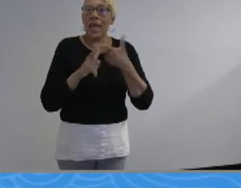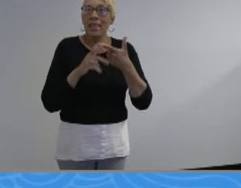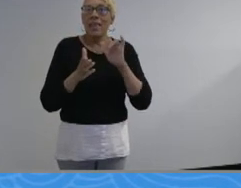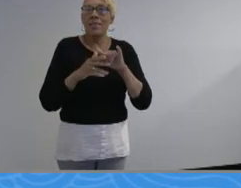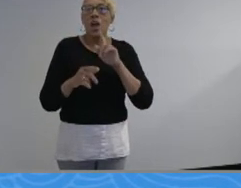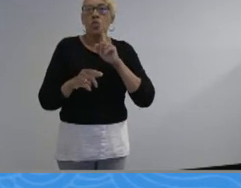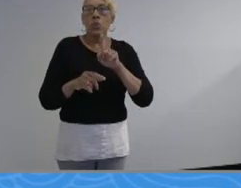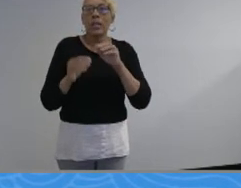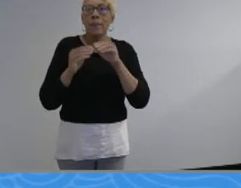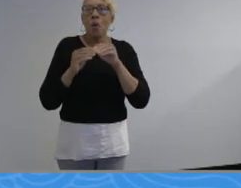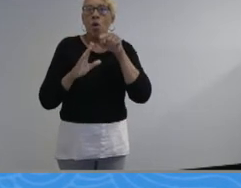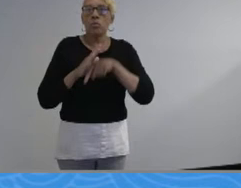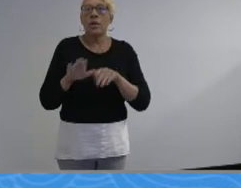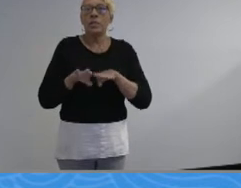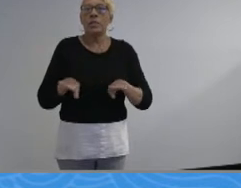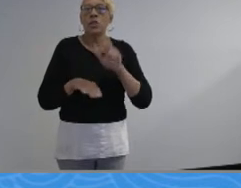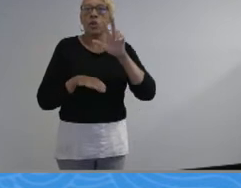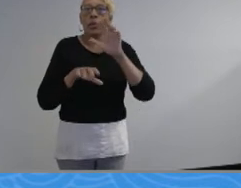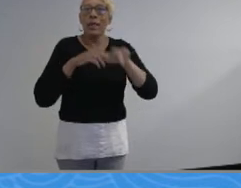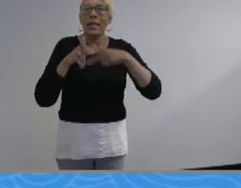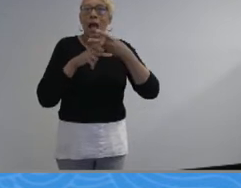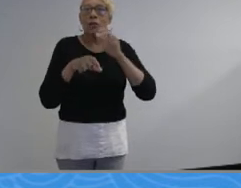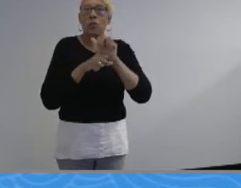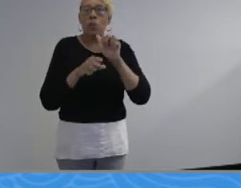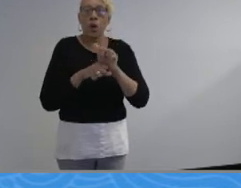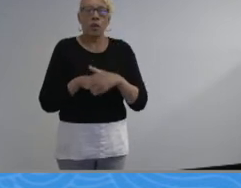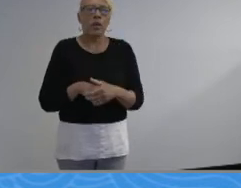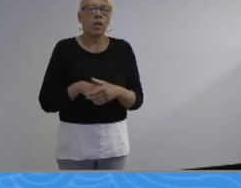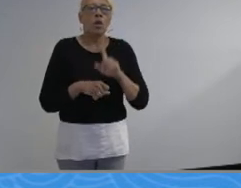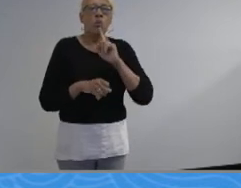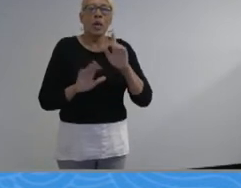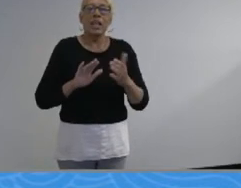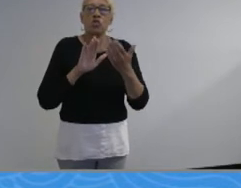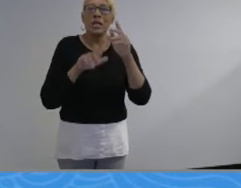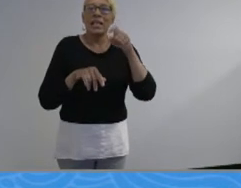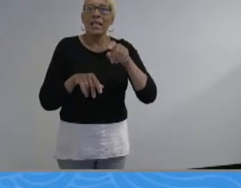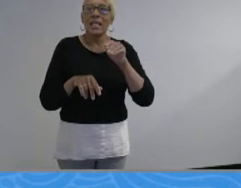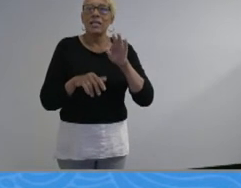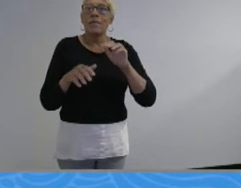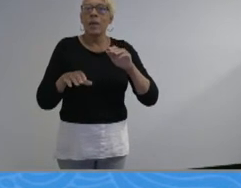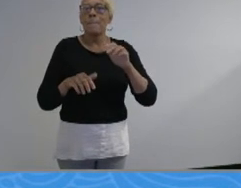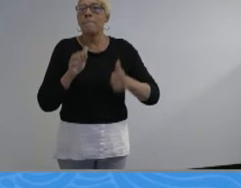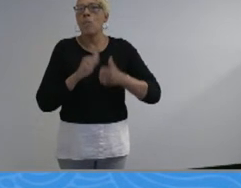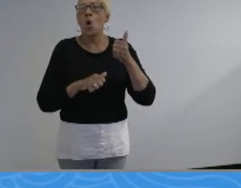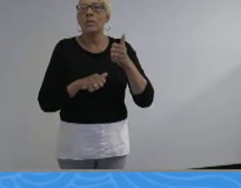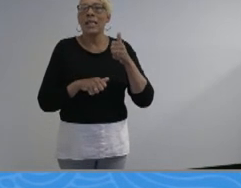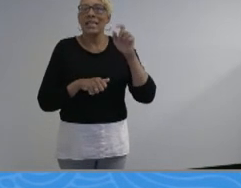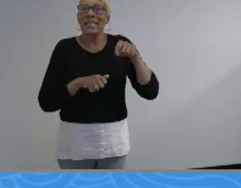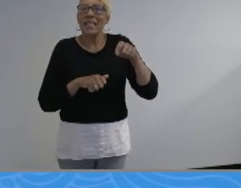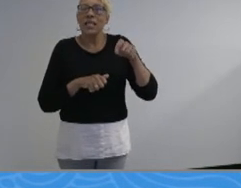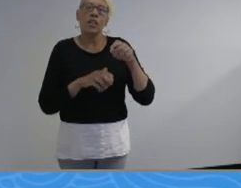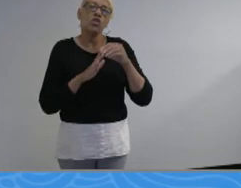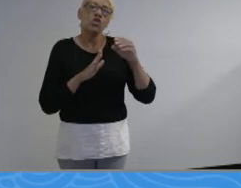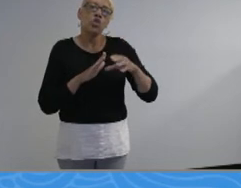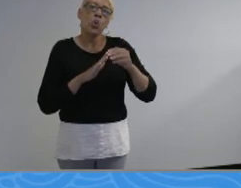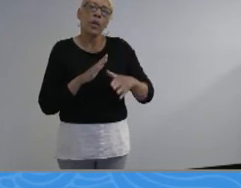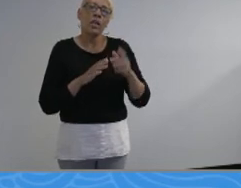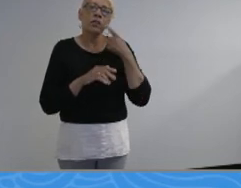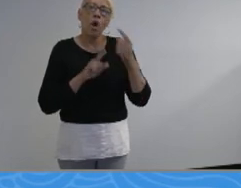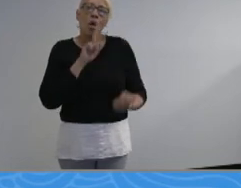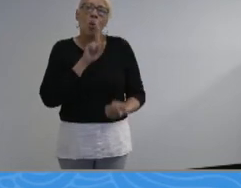more intensive tier three sort of work on really addressing the needs of our most needy students in terms